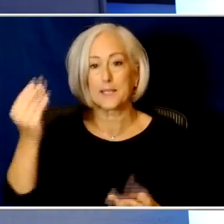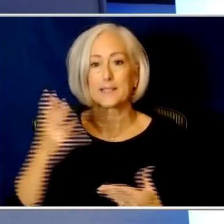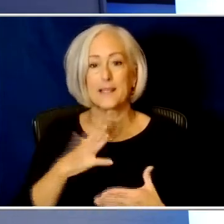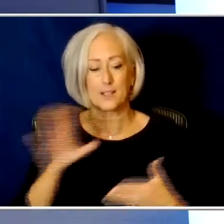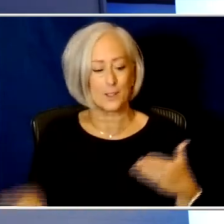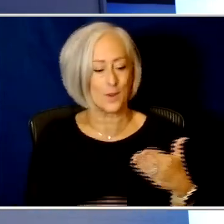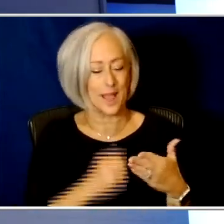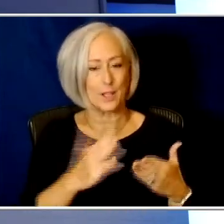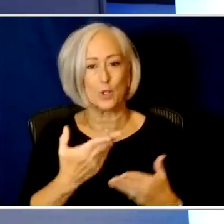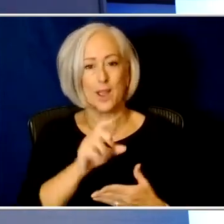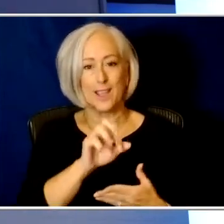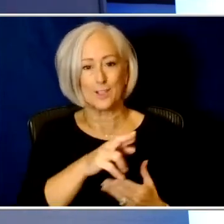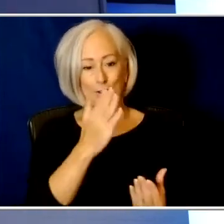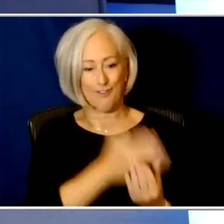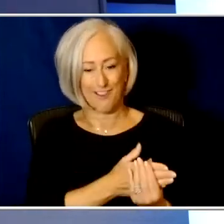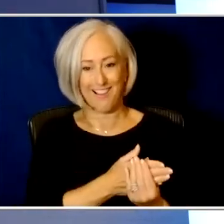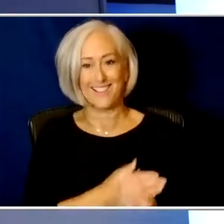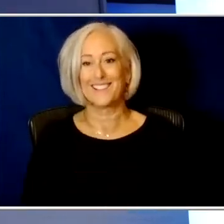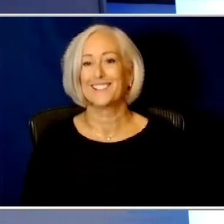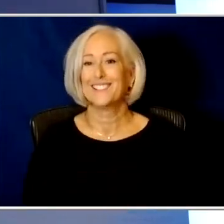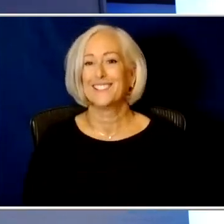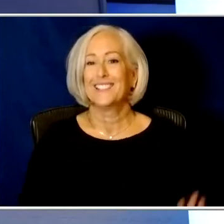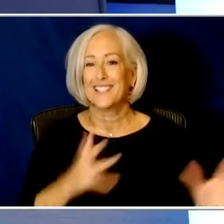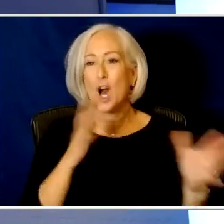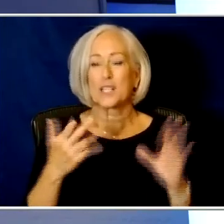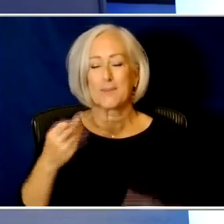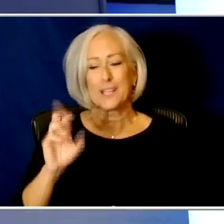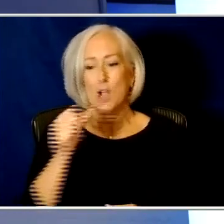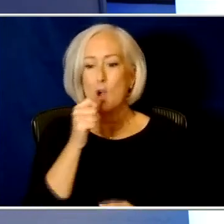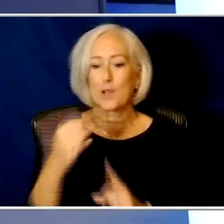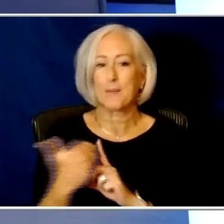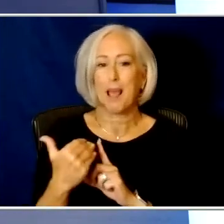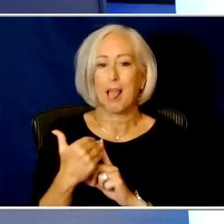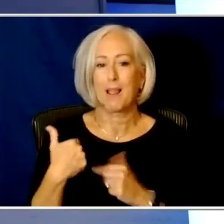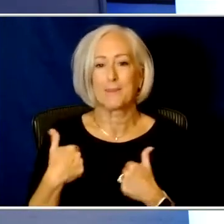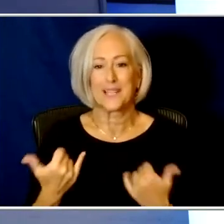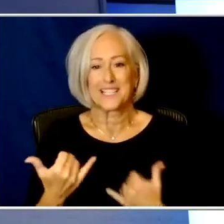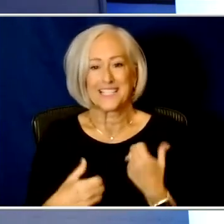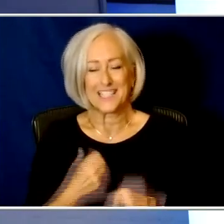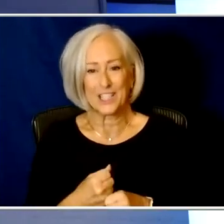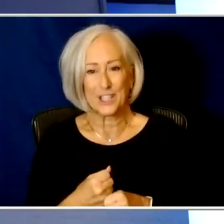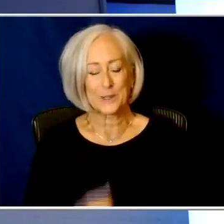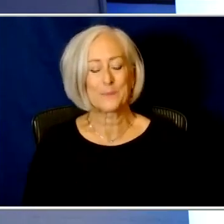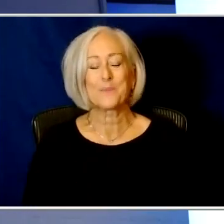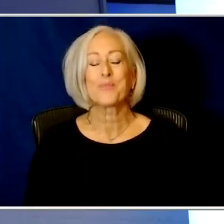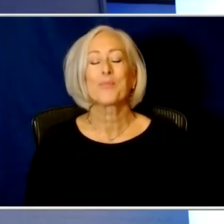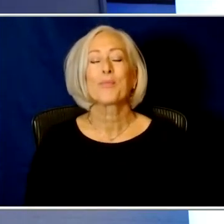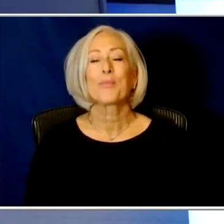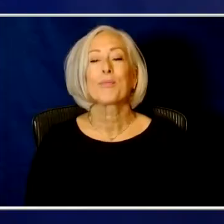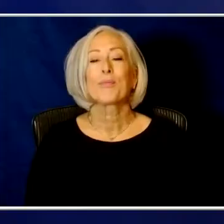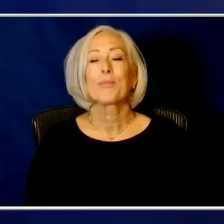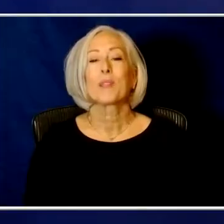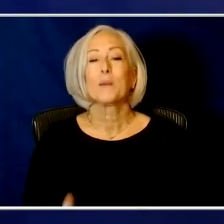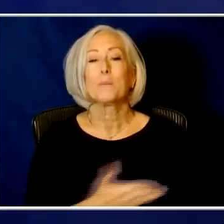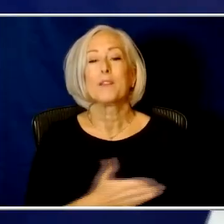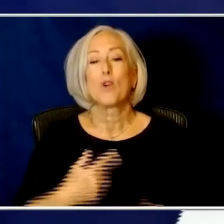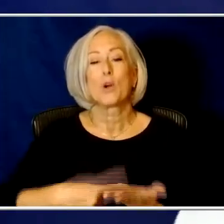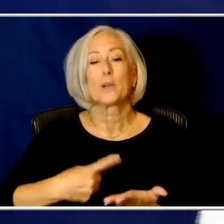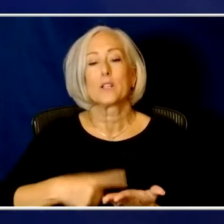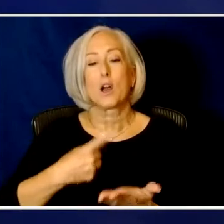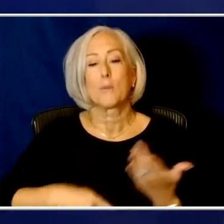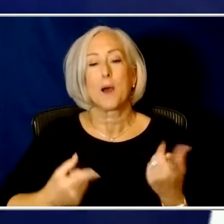that I want you to say that again, so I want to make fun of Jess. You said I look great. So there, You Jess. look great, yes. Despite the tidy white. Okay, yes, keep going. Sorry. I did just want to All right. remind